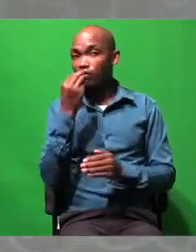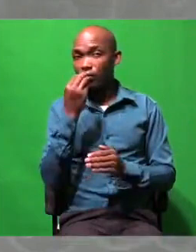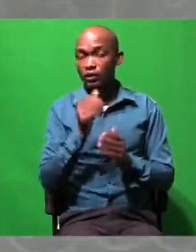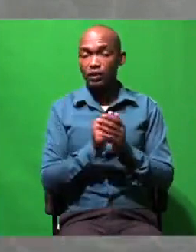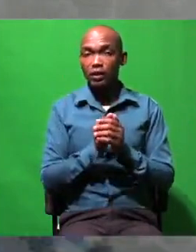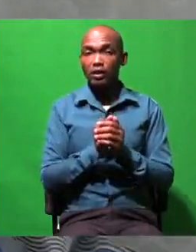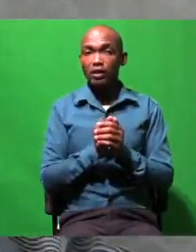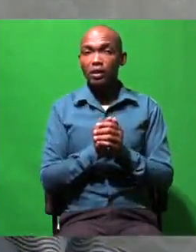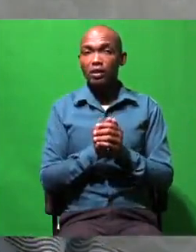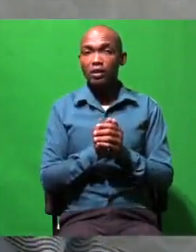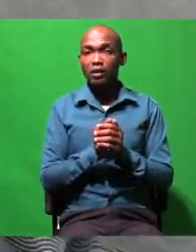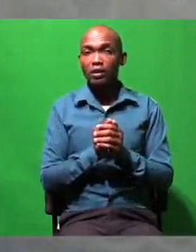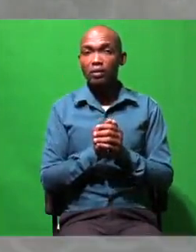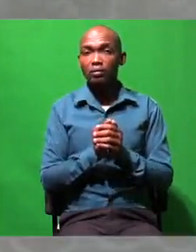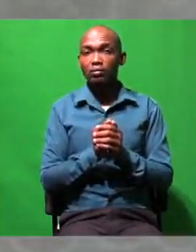and